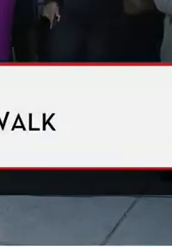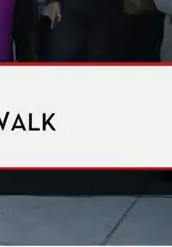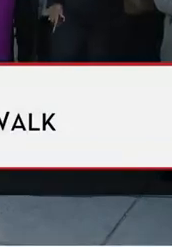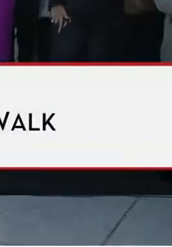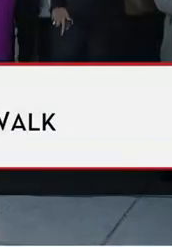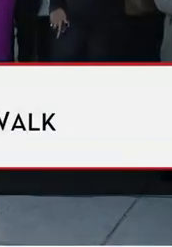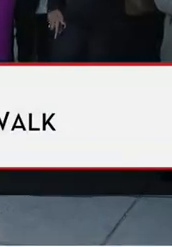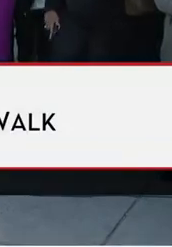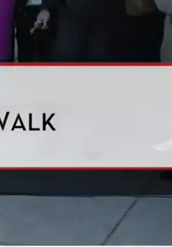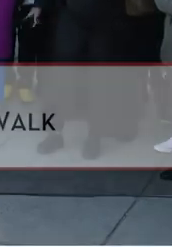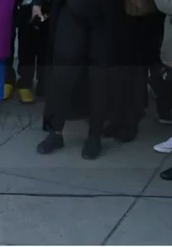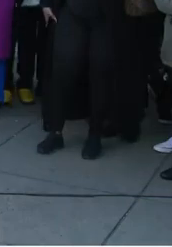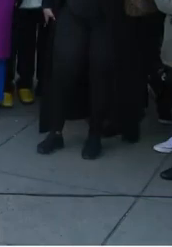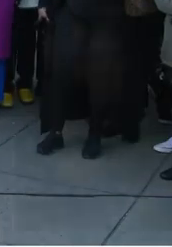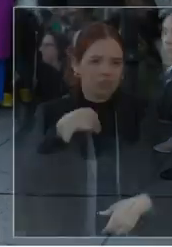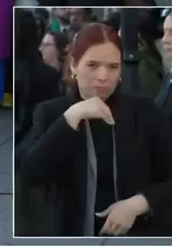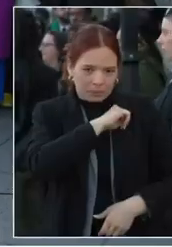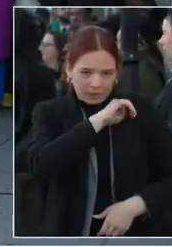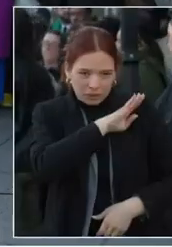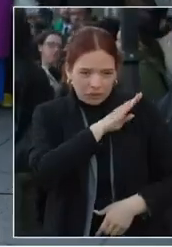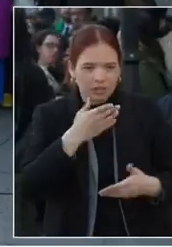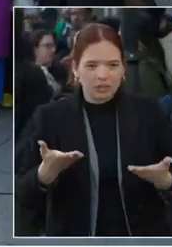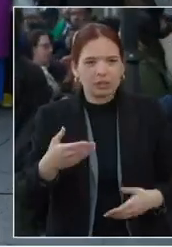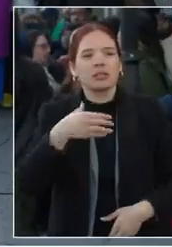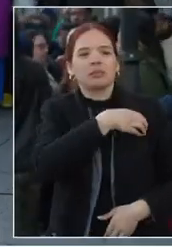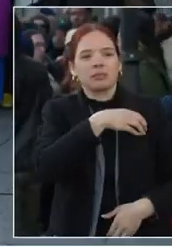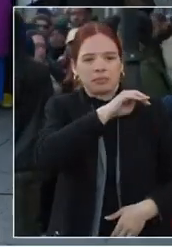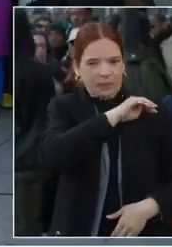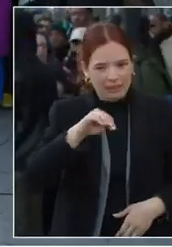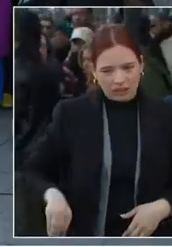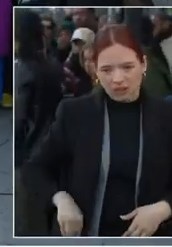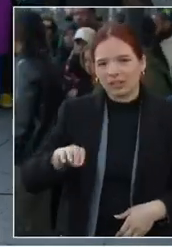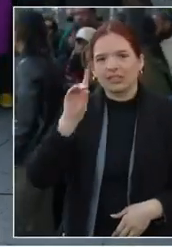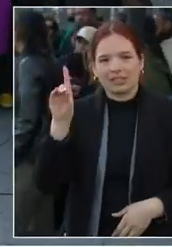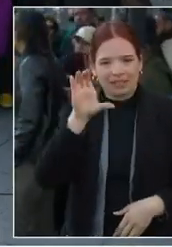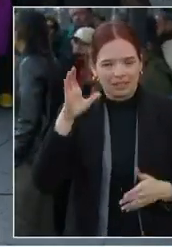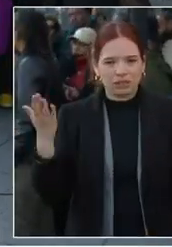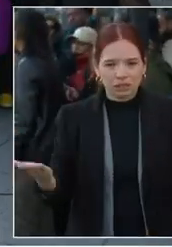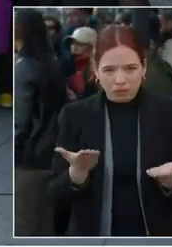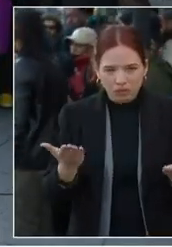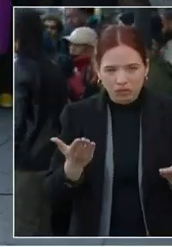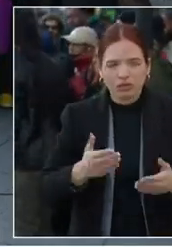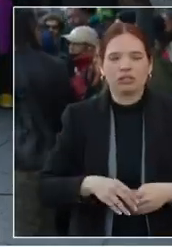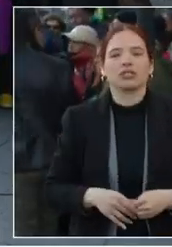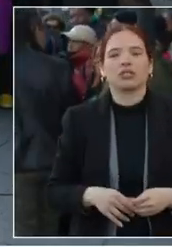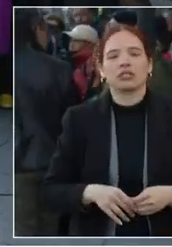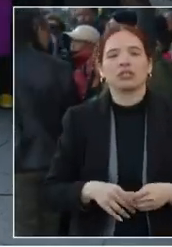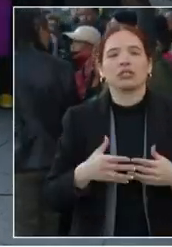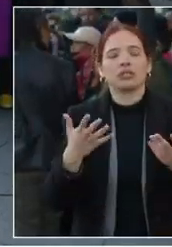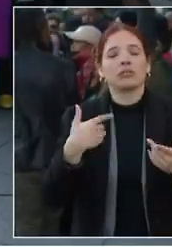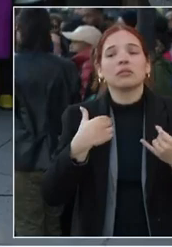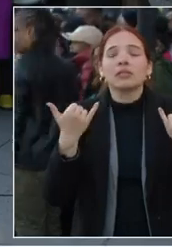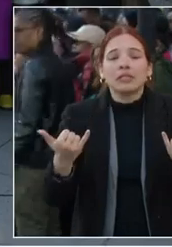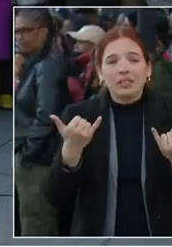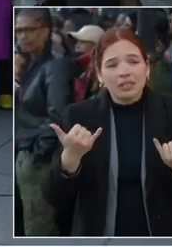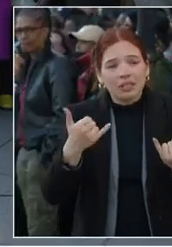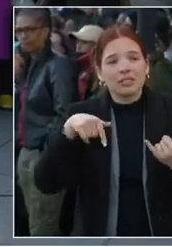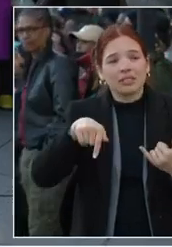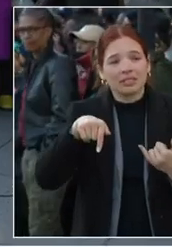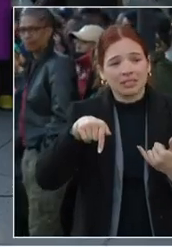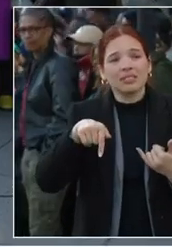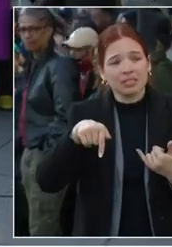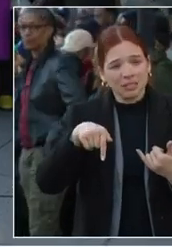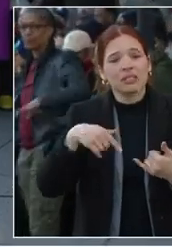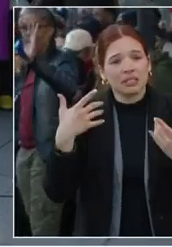I'm Muriel Bowser, Mayor of Washington, D.C. Today, we are in Petworth in